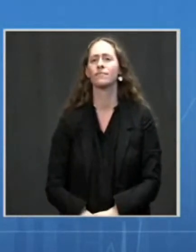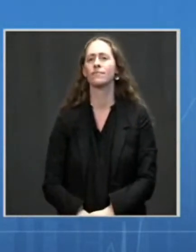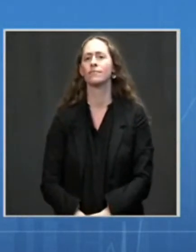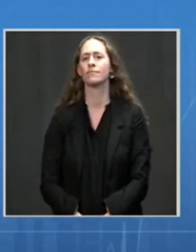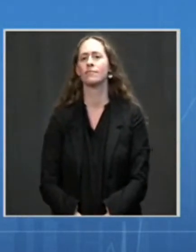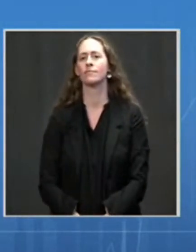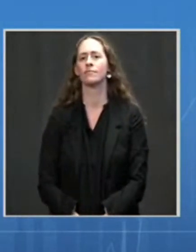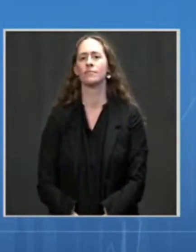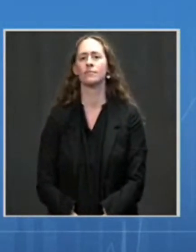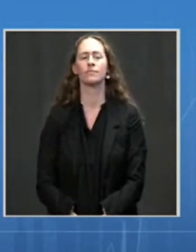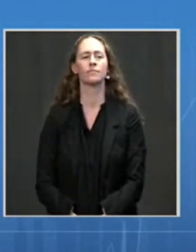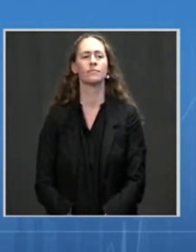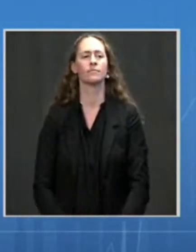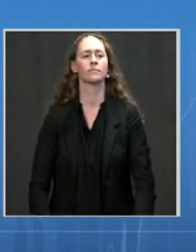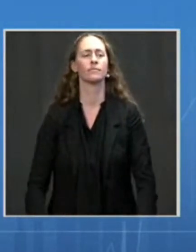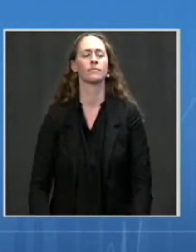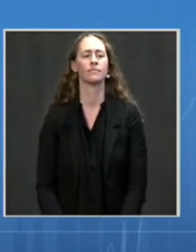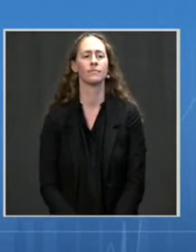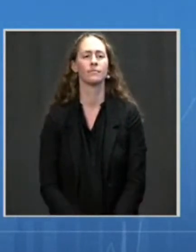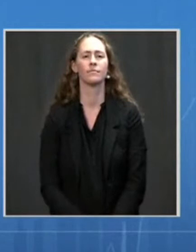And a Can I reminder, please interject keep it, something?